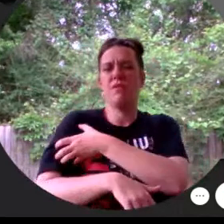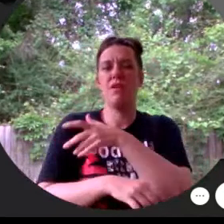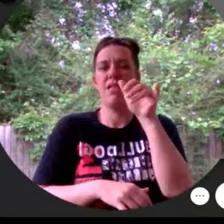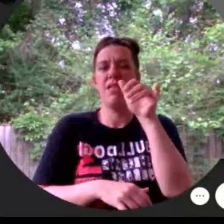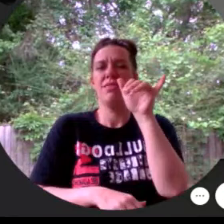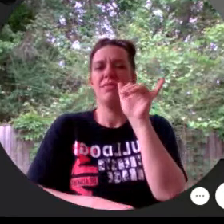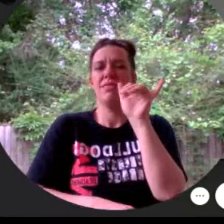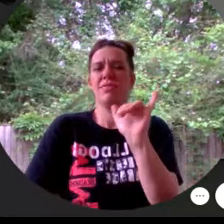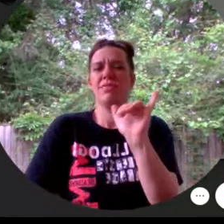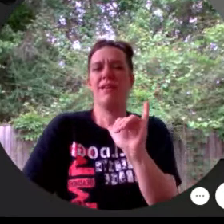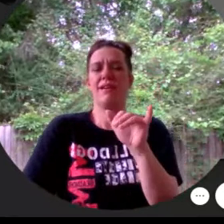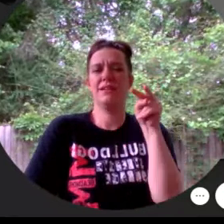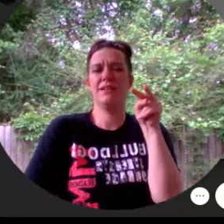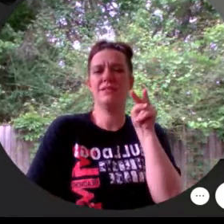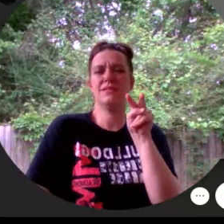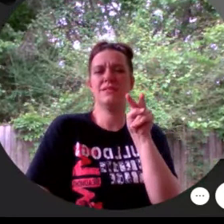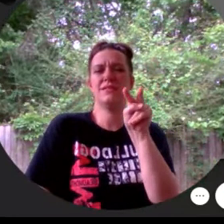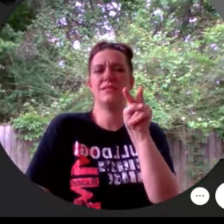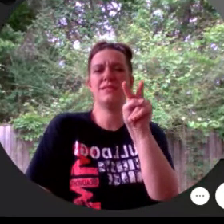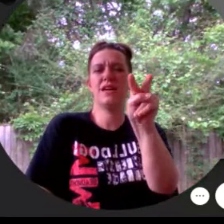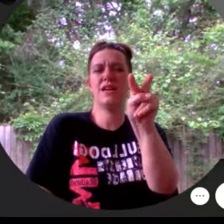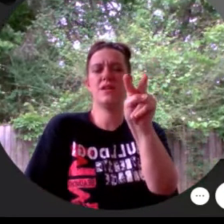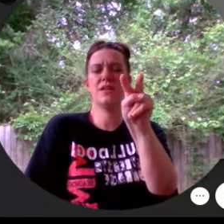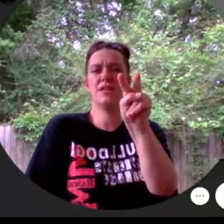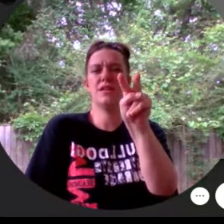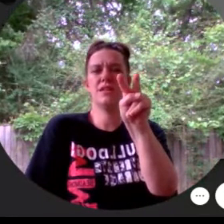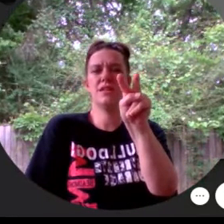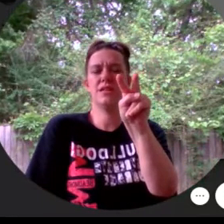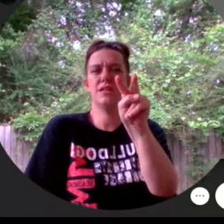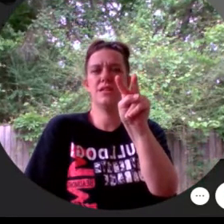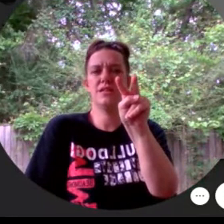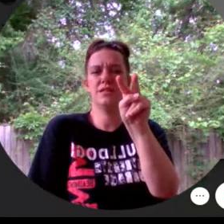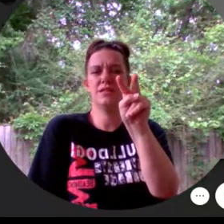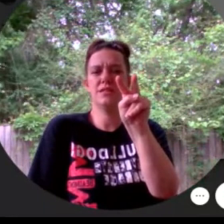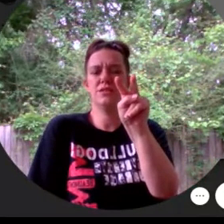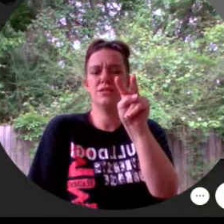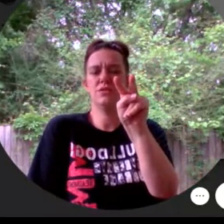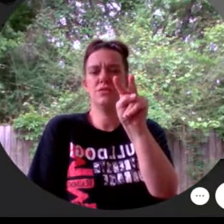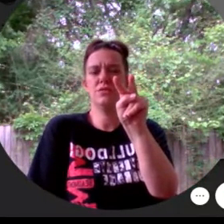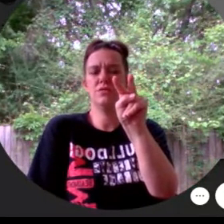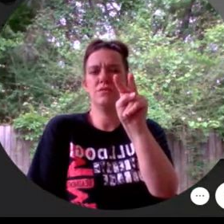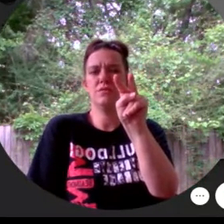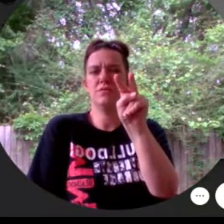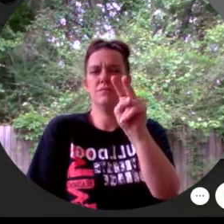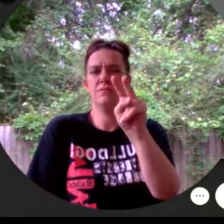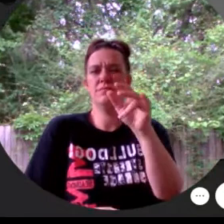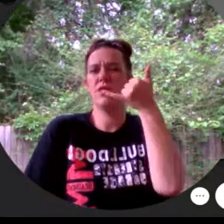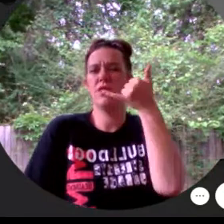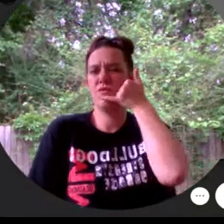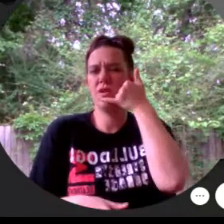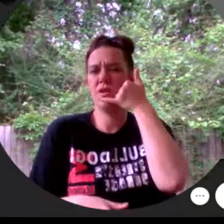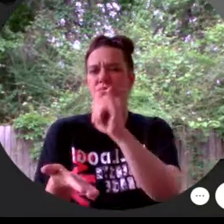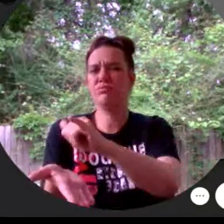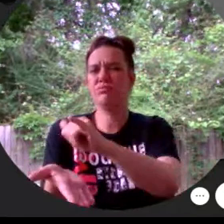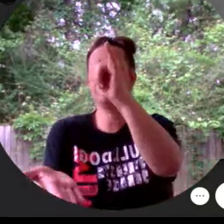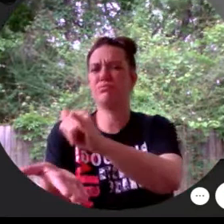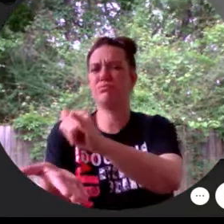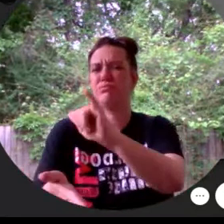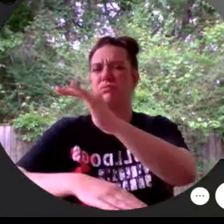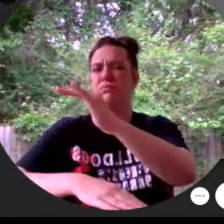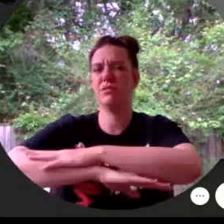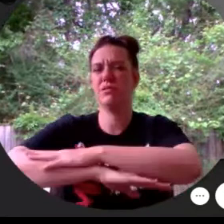into the phone on Principal Barkin's desk buzzed, and the school secretary's